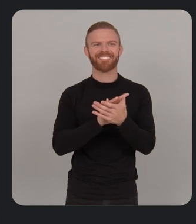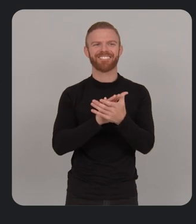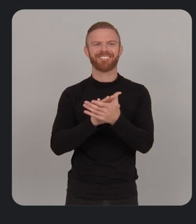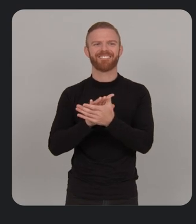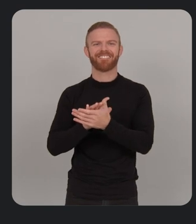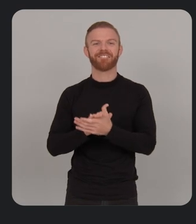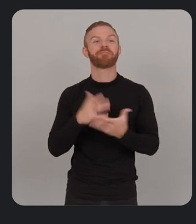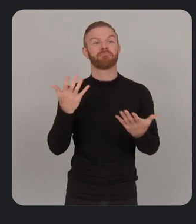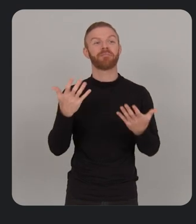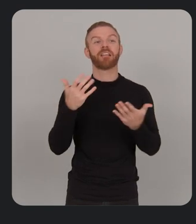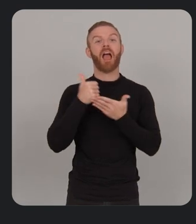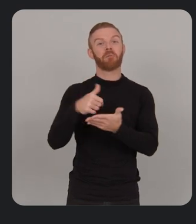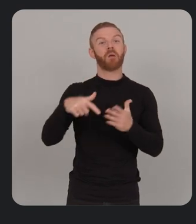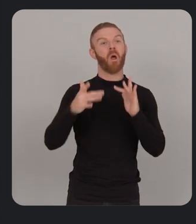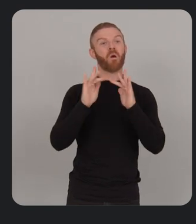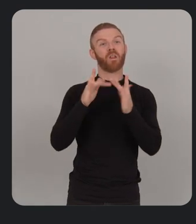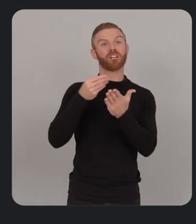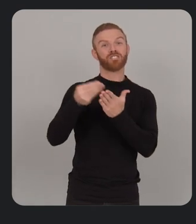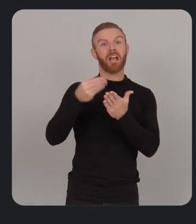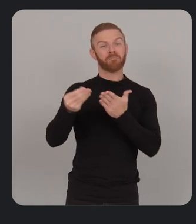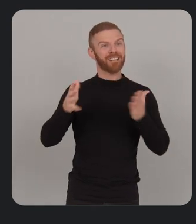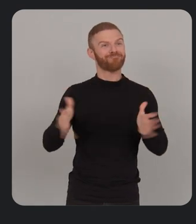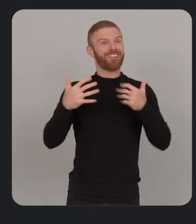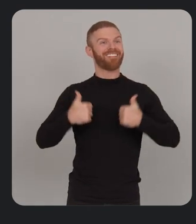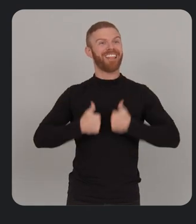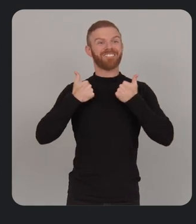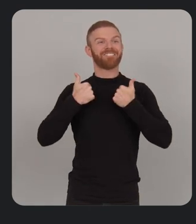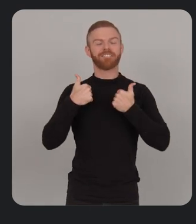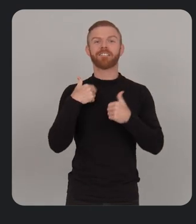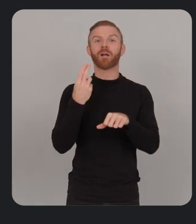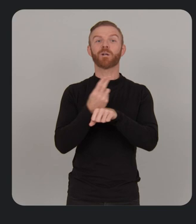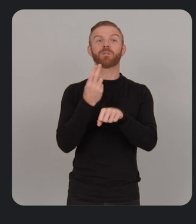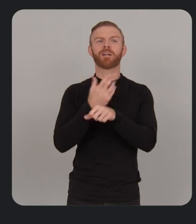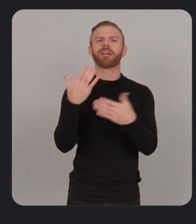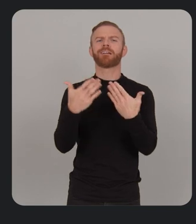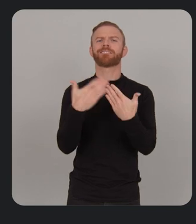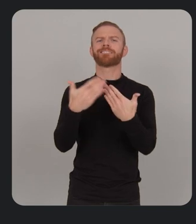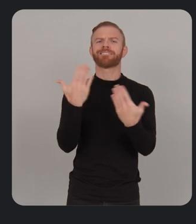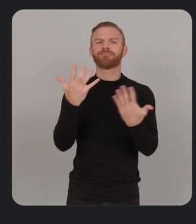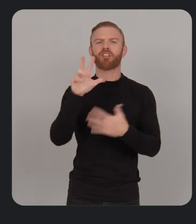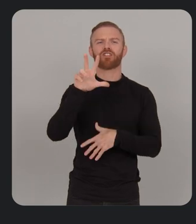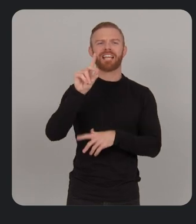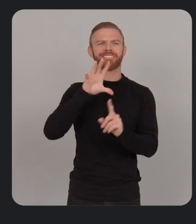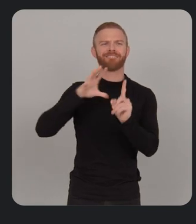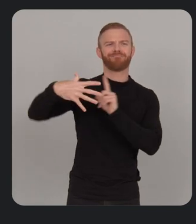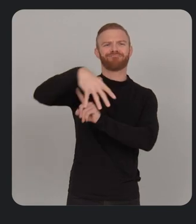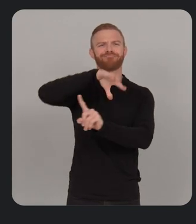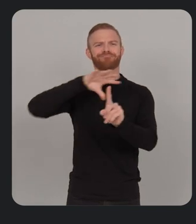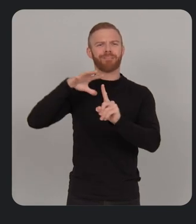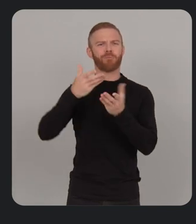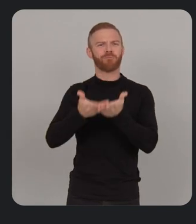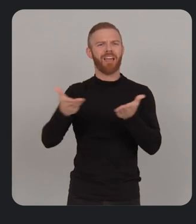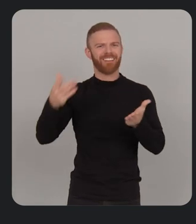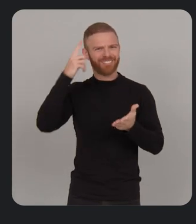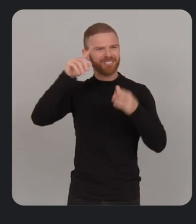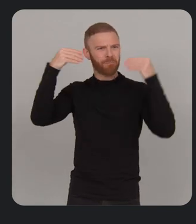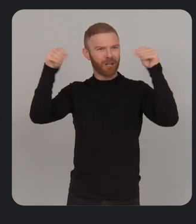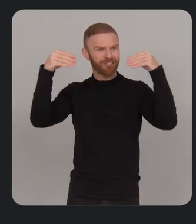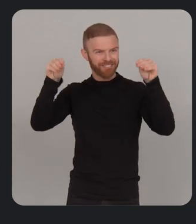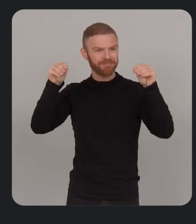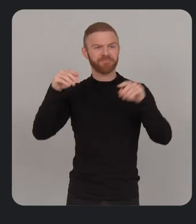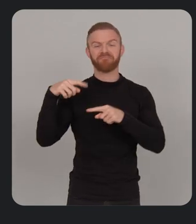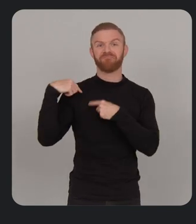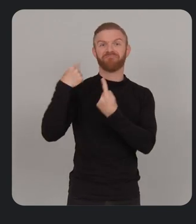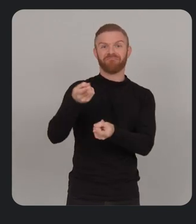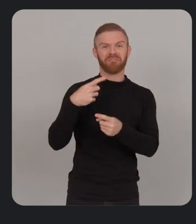and to help bring online shopping to life we're making it easier than ever for merchants to show their products in 3d earlier this year we